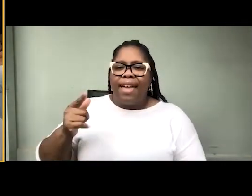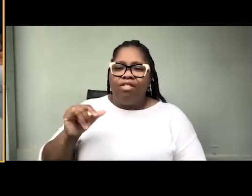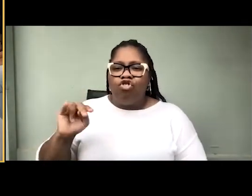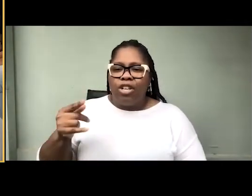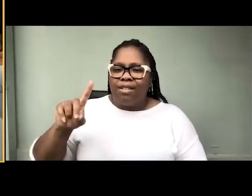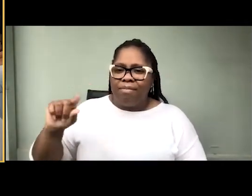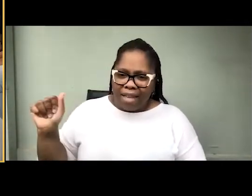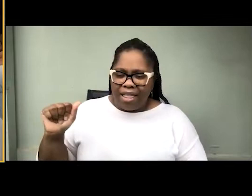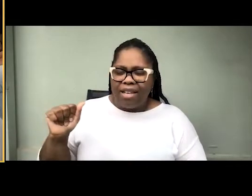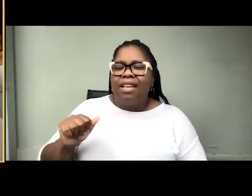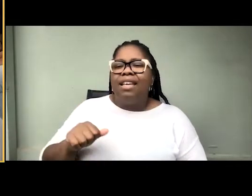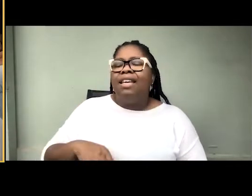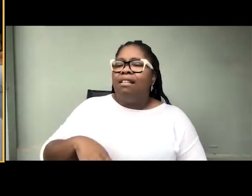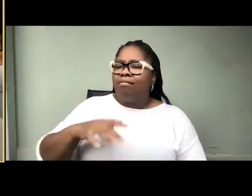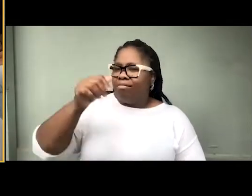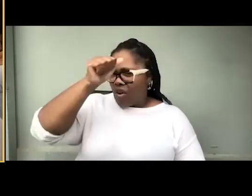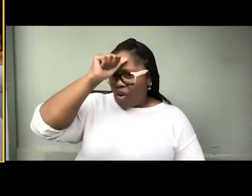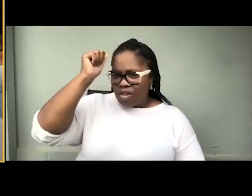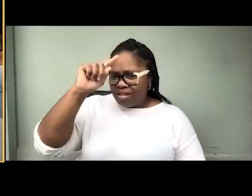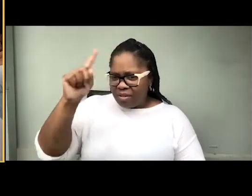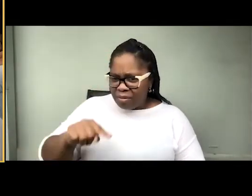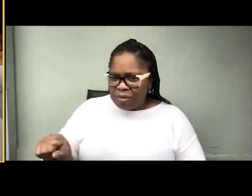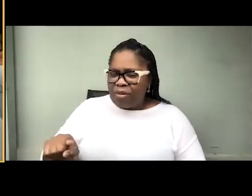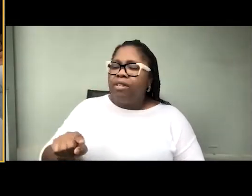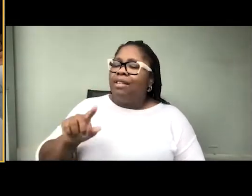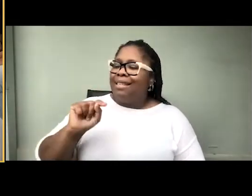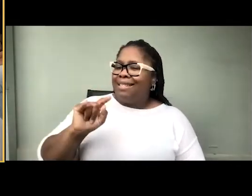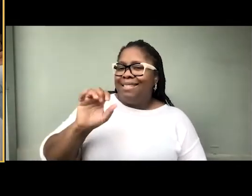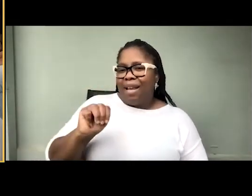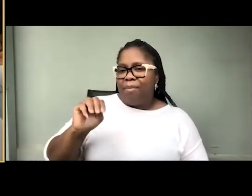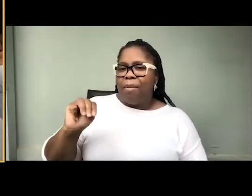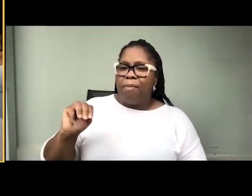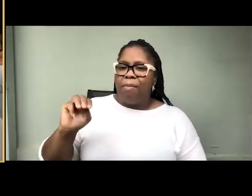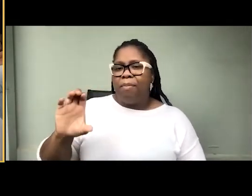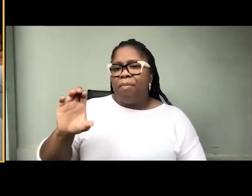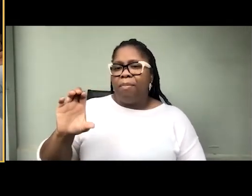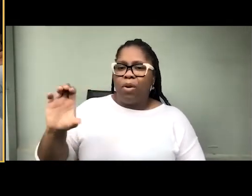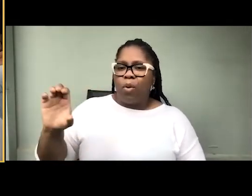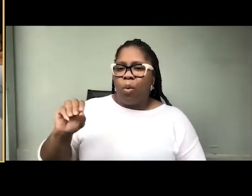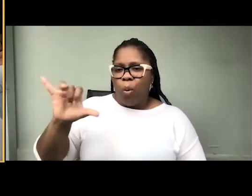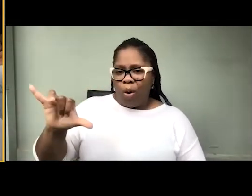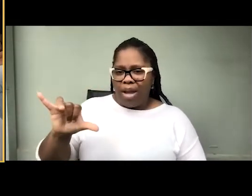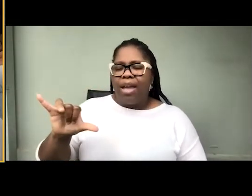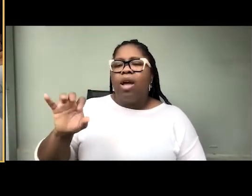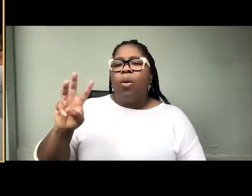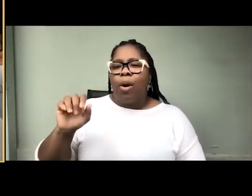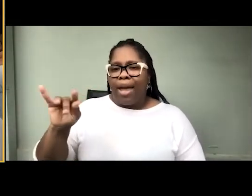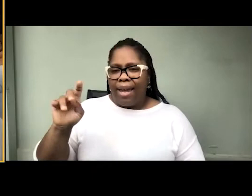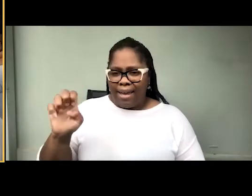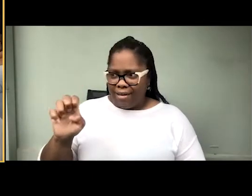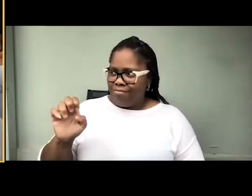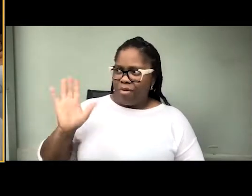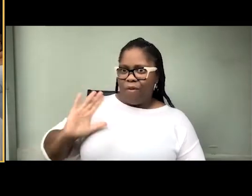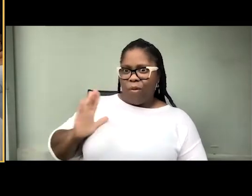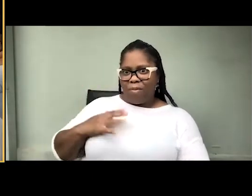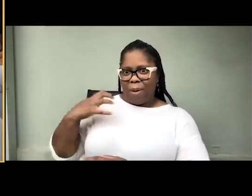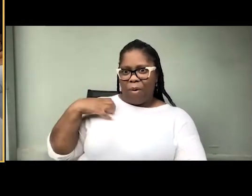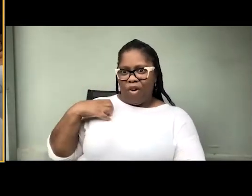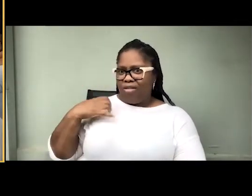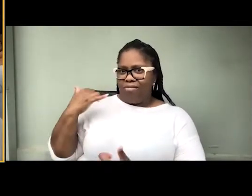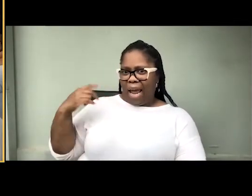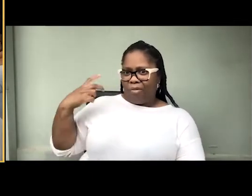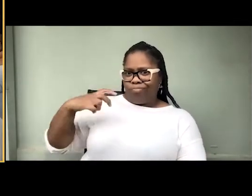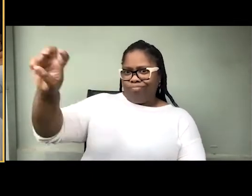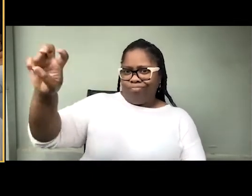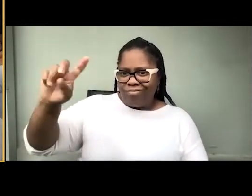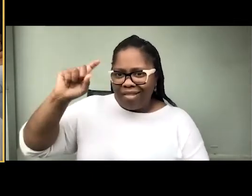Kim McCoy-Wade, my previous boss as of a week ago, has moved from being the director of the Department of Aging over into the governor's